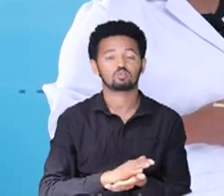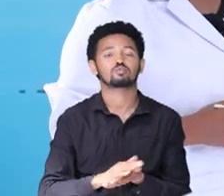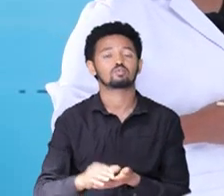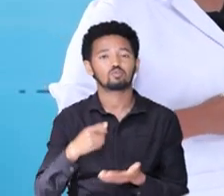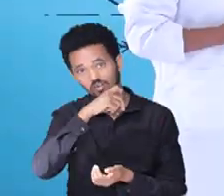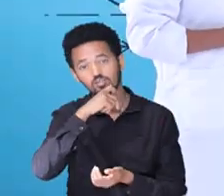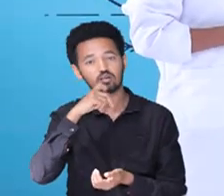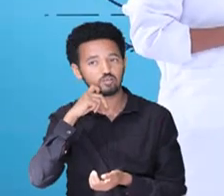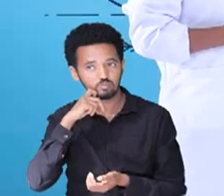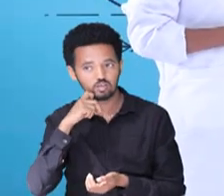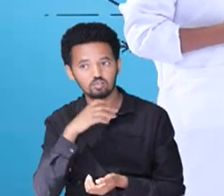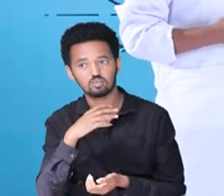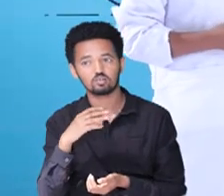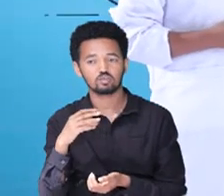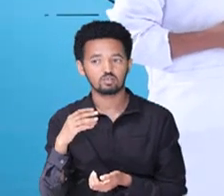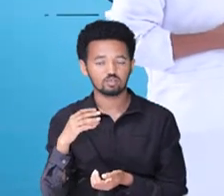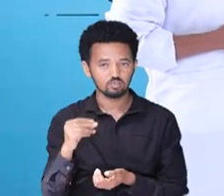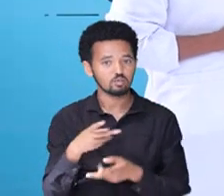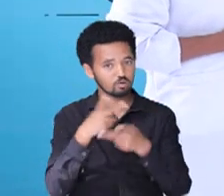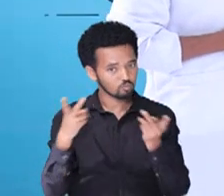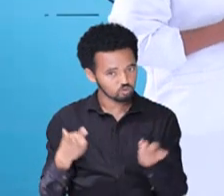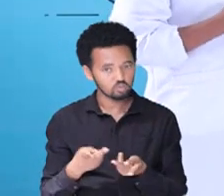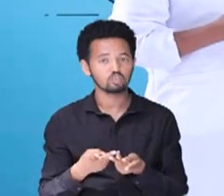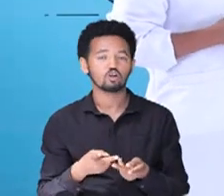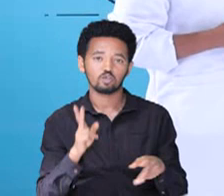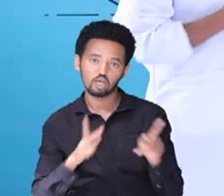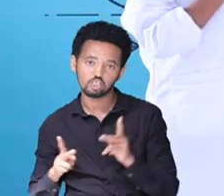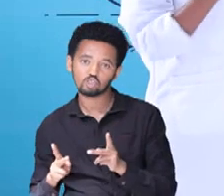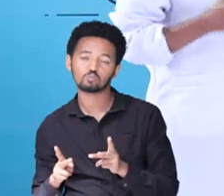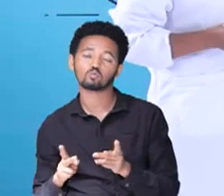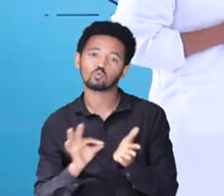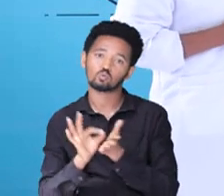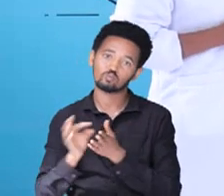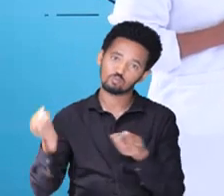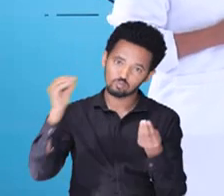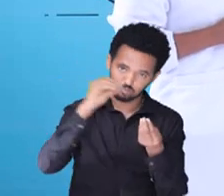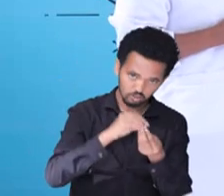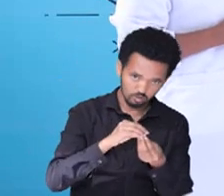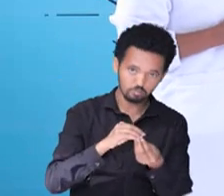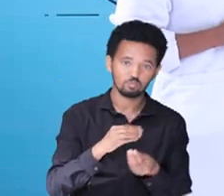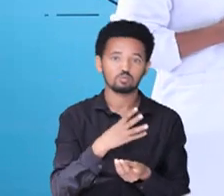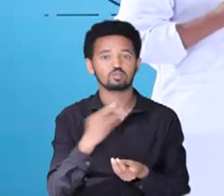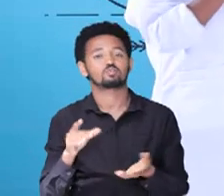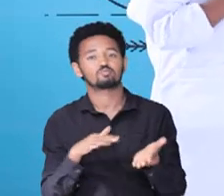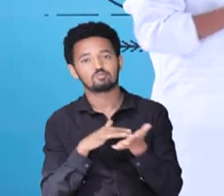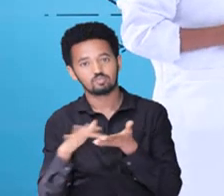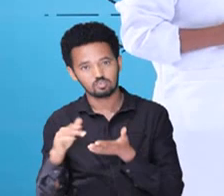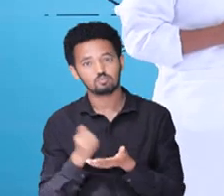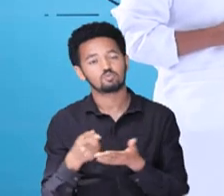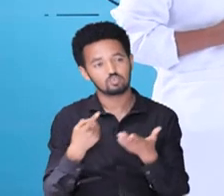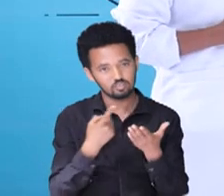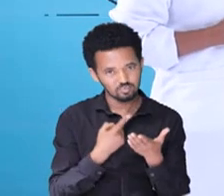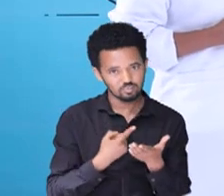also we define the meaning of human population, and also the importance of population studies, the